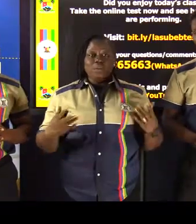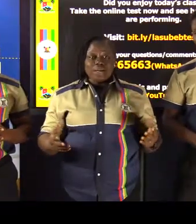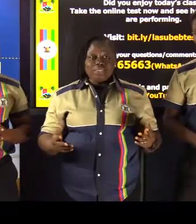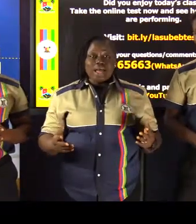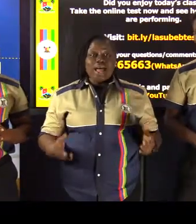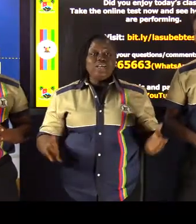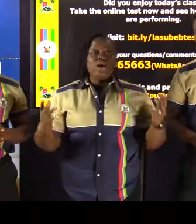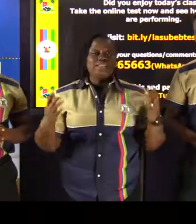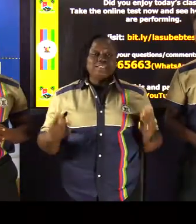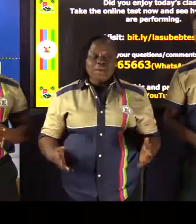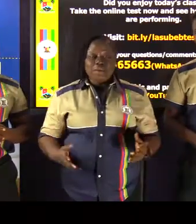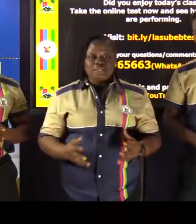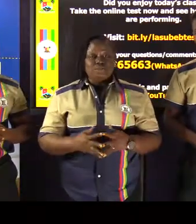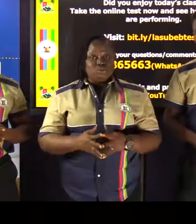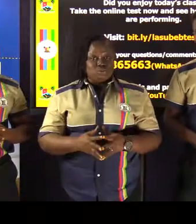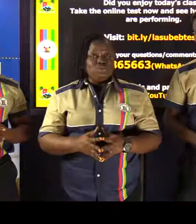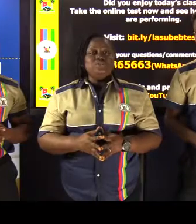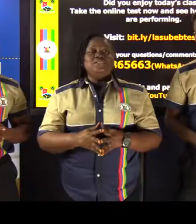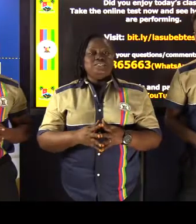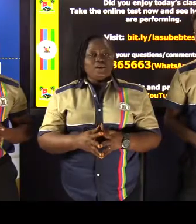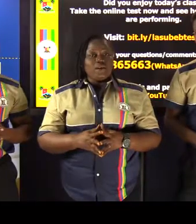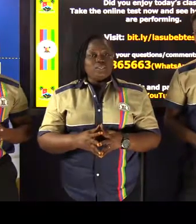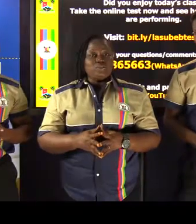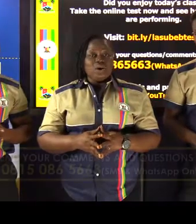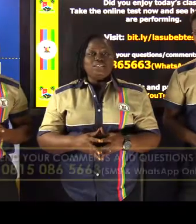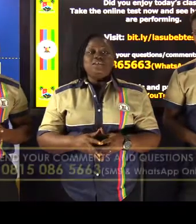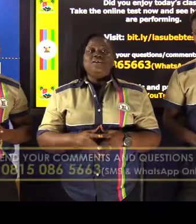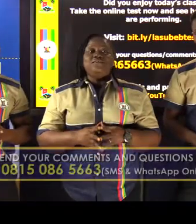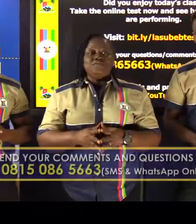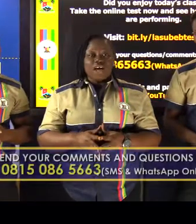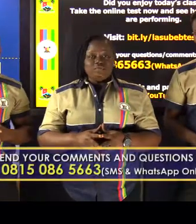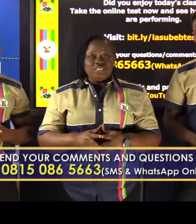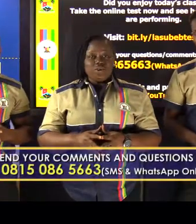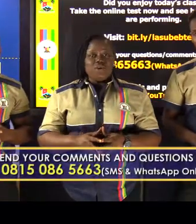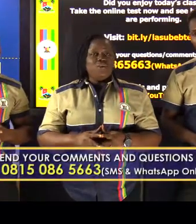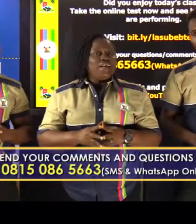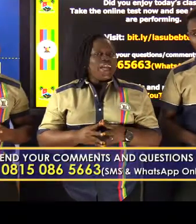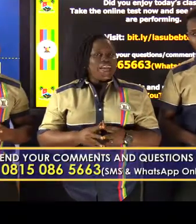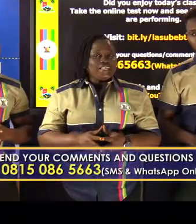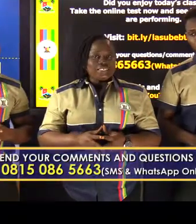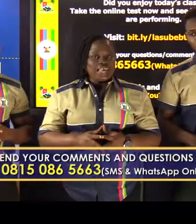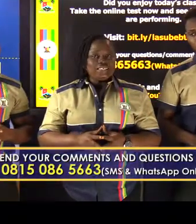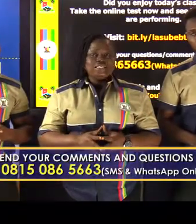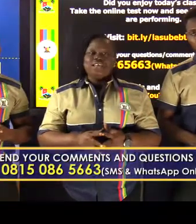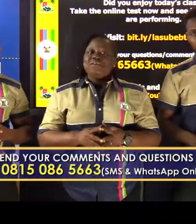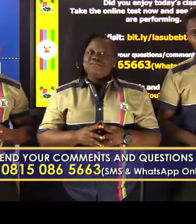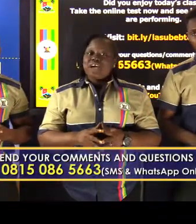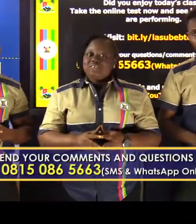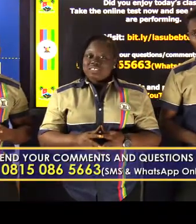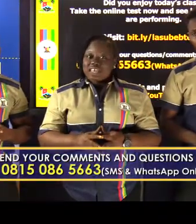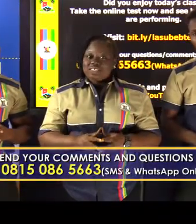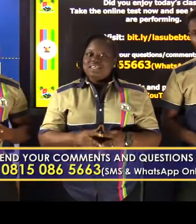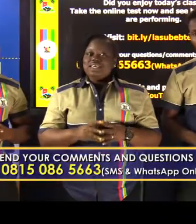your comments, and your assignments to 081 50 86